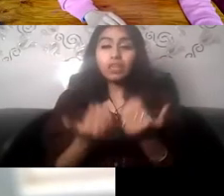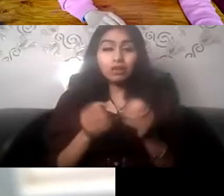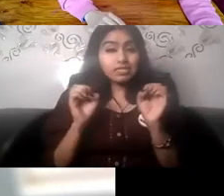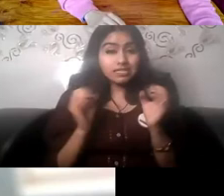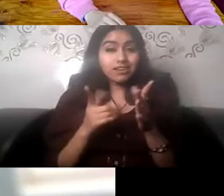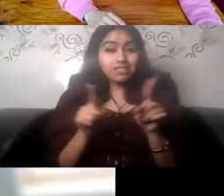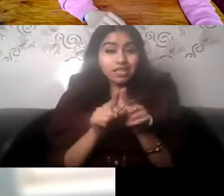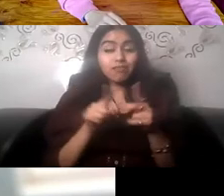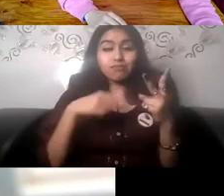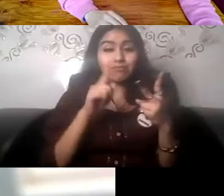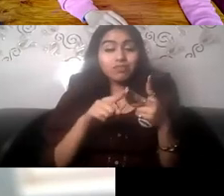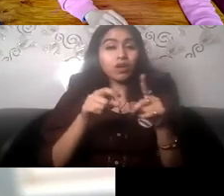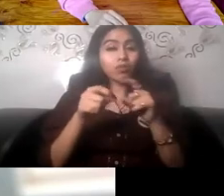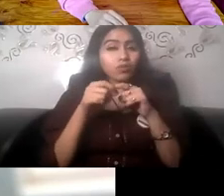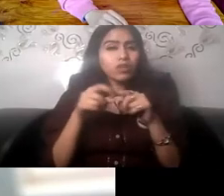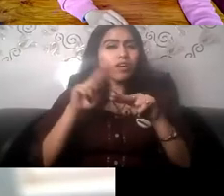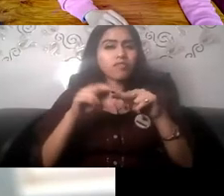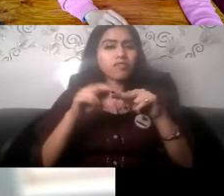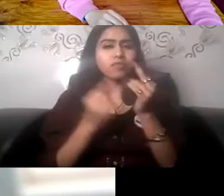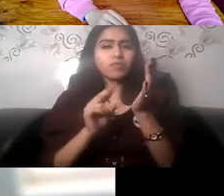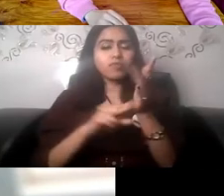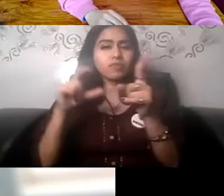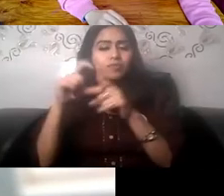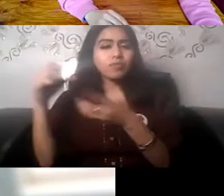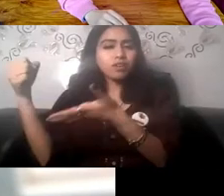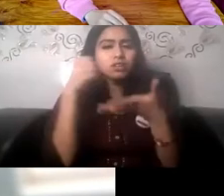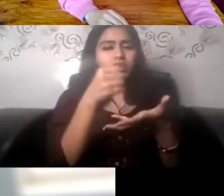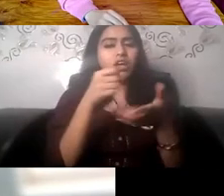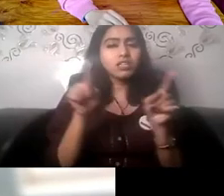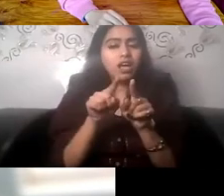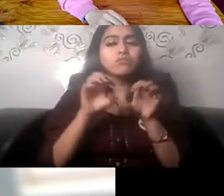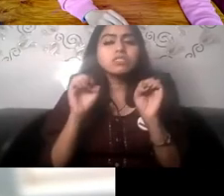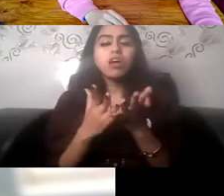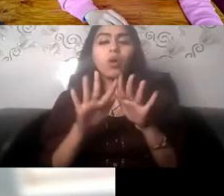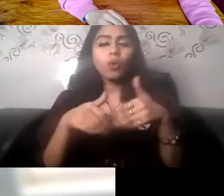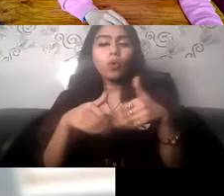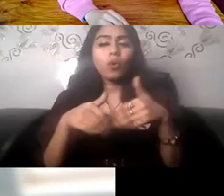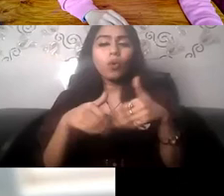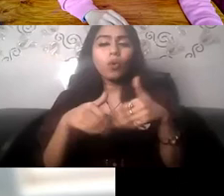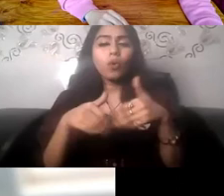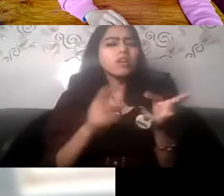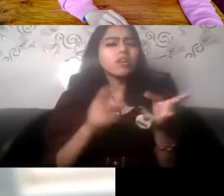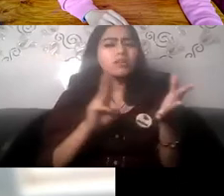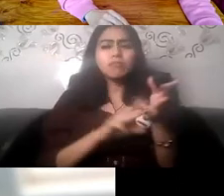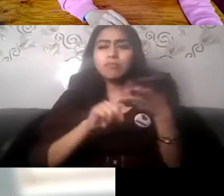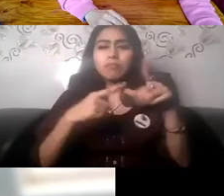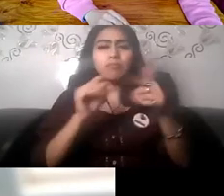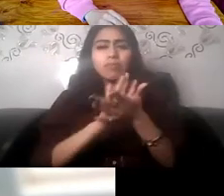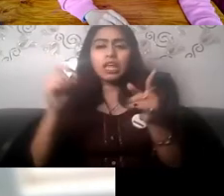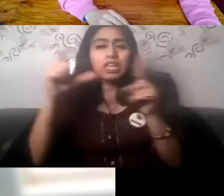to your second question about fundraising, I mean the usual methods of doing